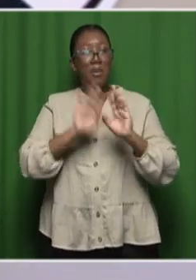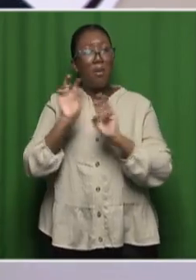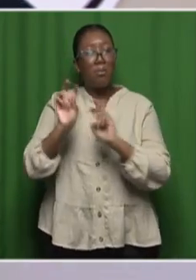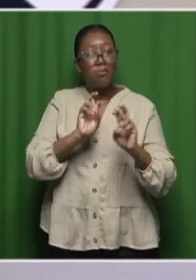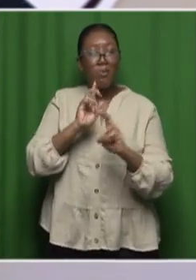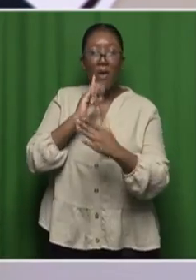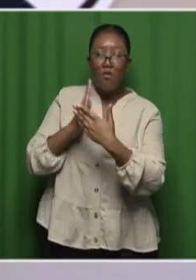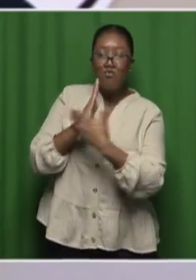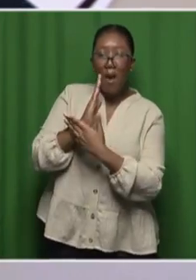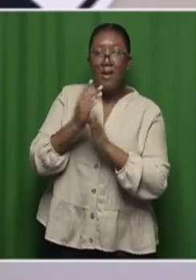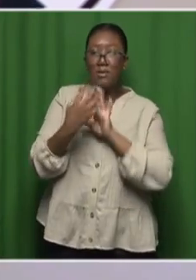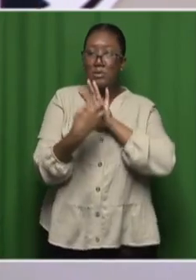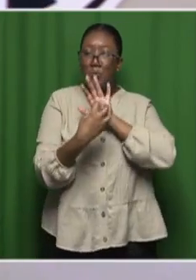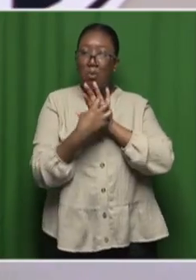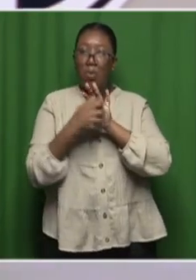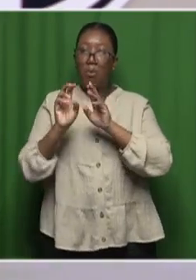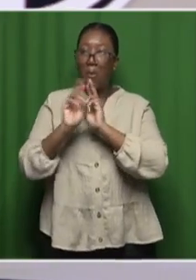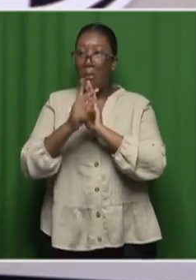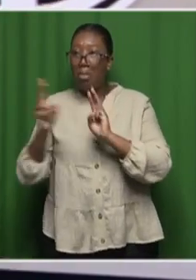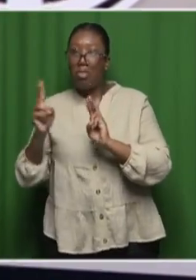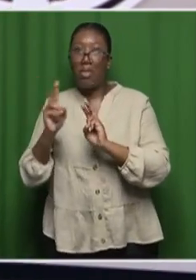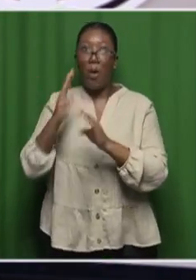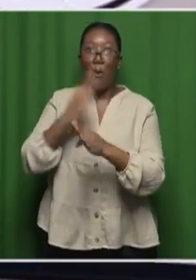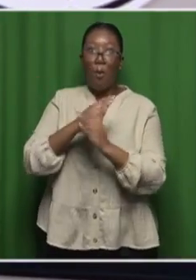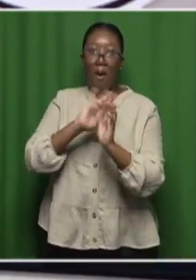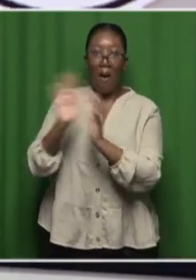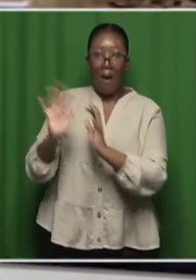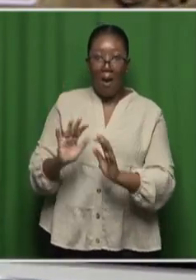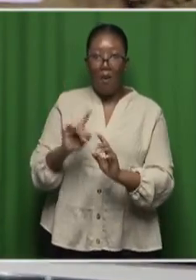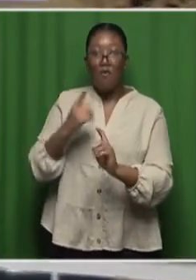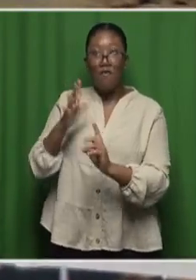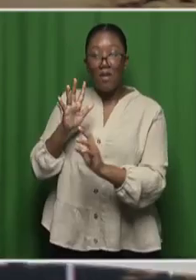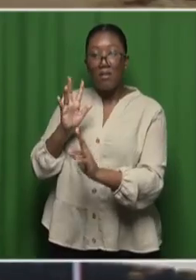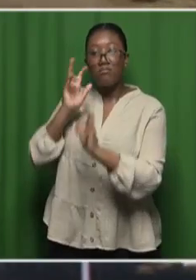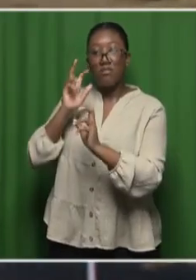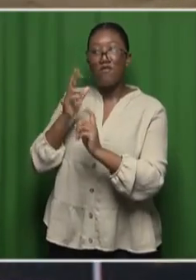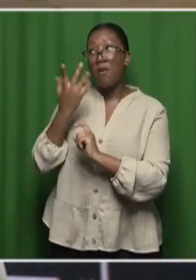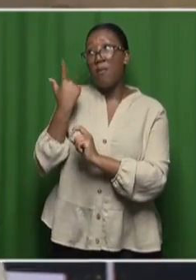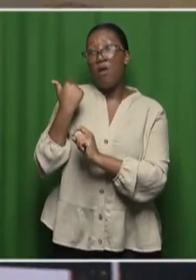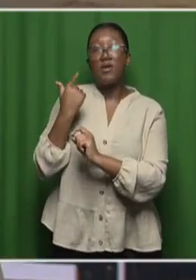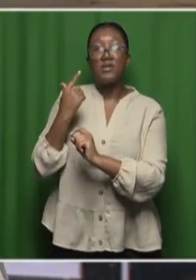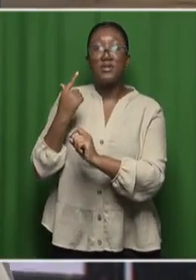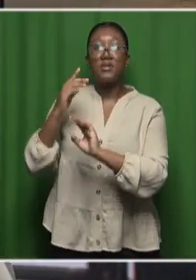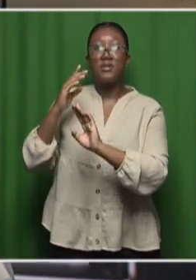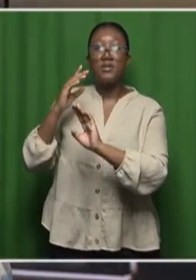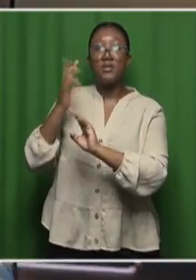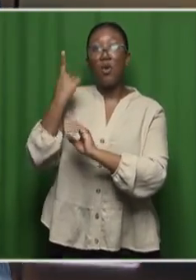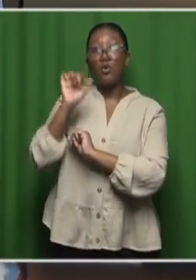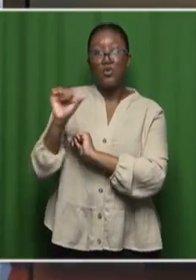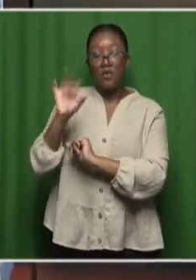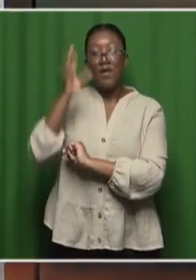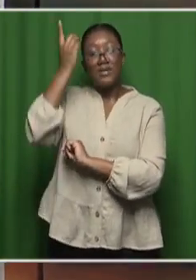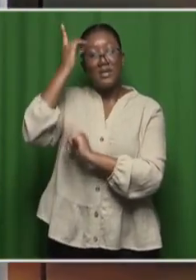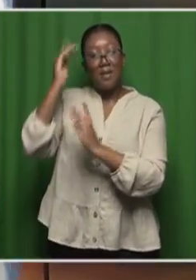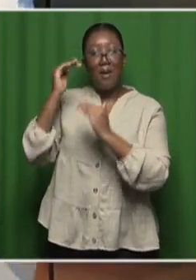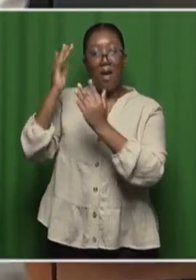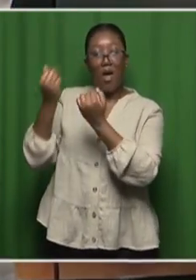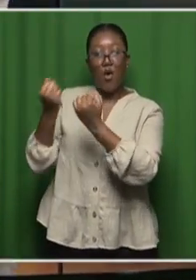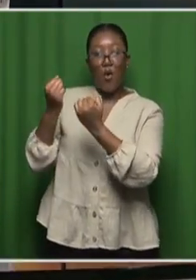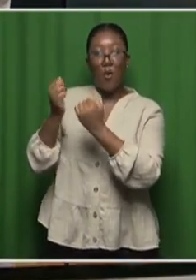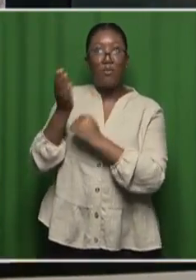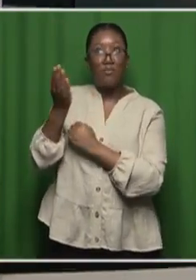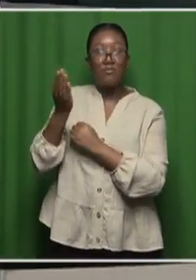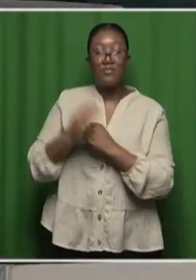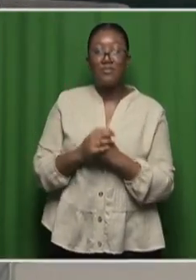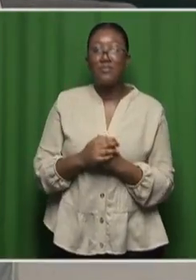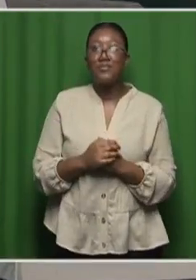intellectual property following the Durban High Court case yesterday between the ANC and the MK party legal representatives over that use of the